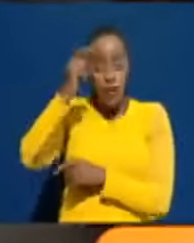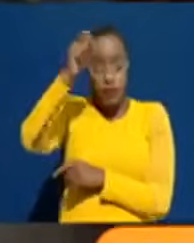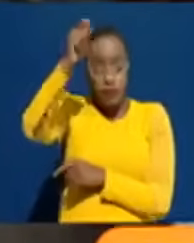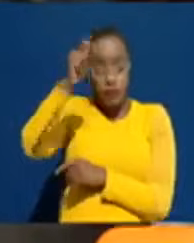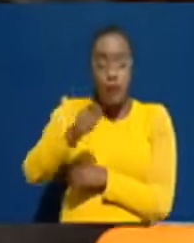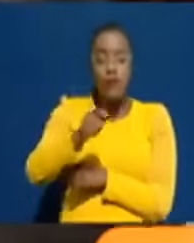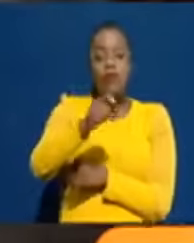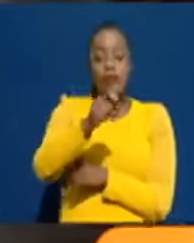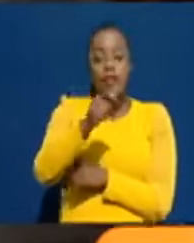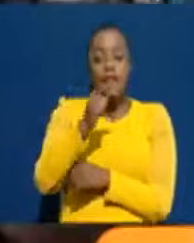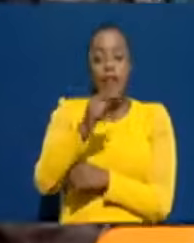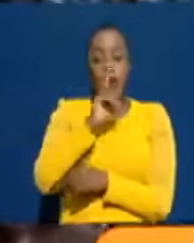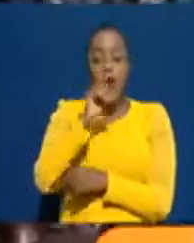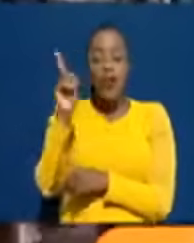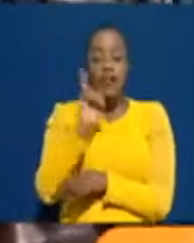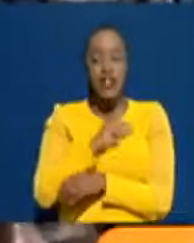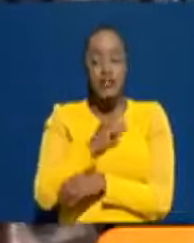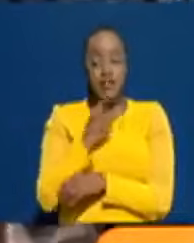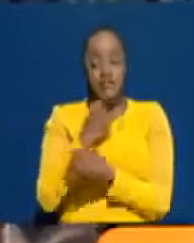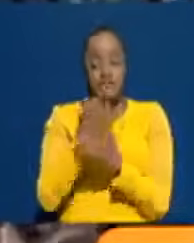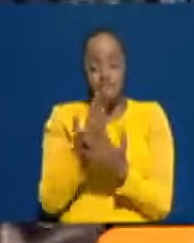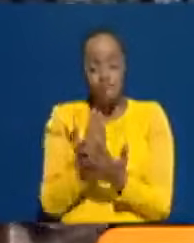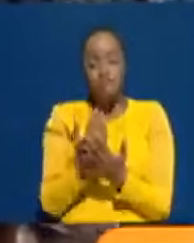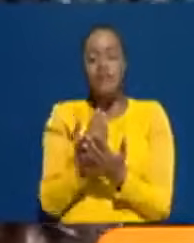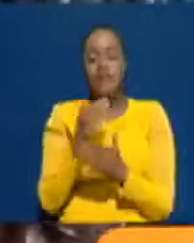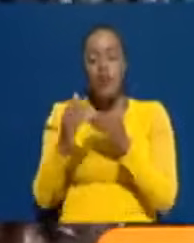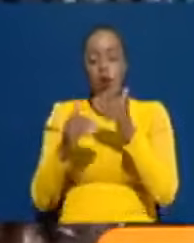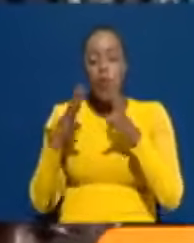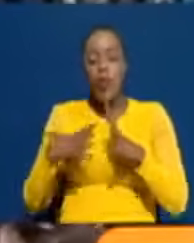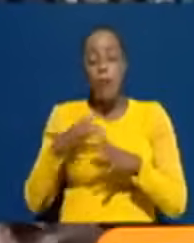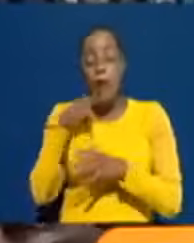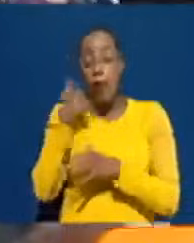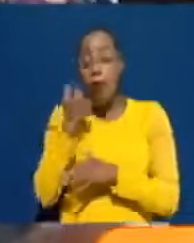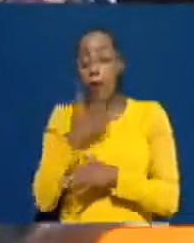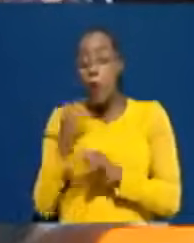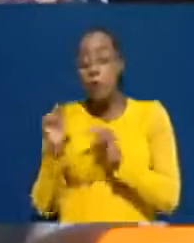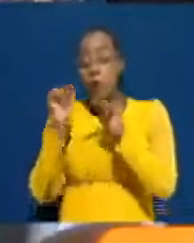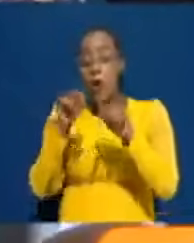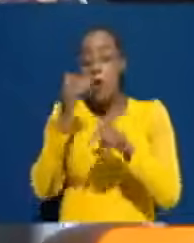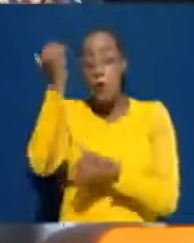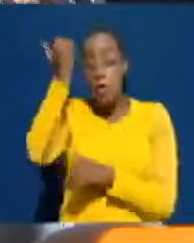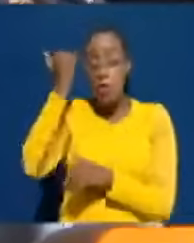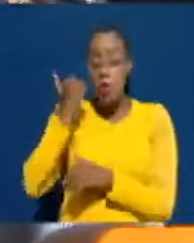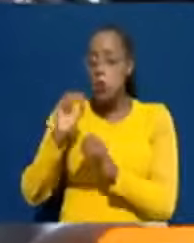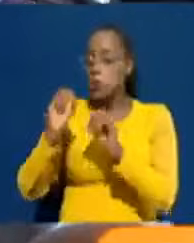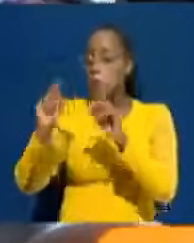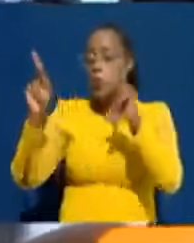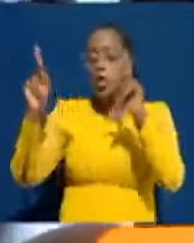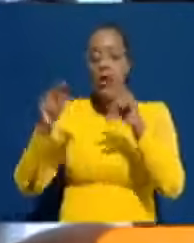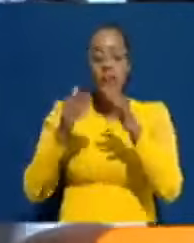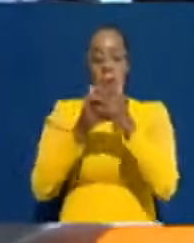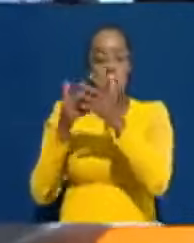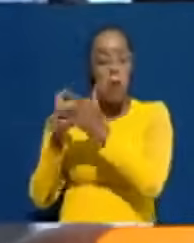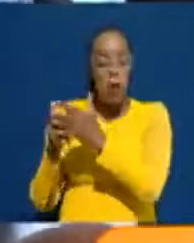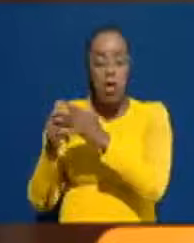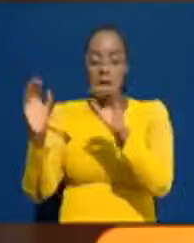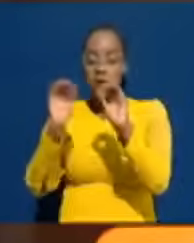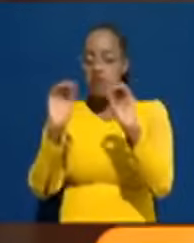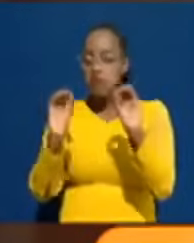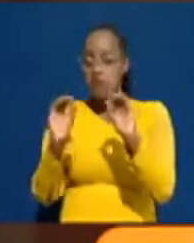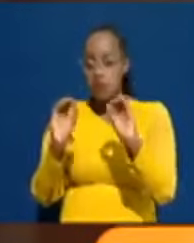Kibelion akitoa uamuzi na kuelekeza kuwa wale wanaotaka kufika mahakamani wasizuiliwe na maafisa wa